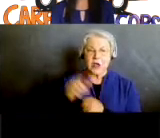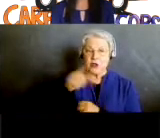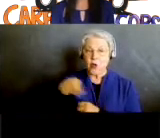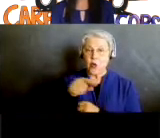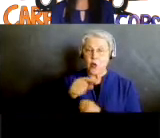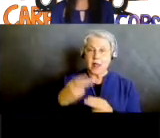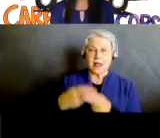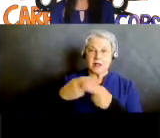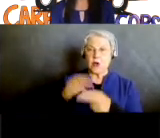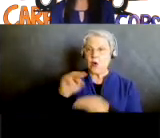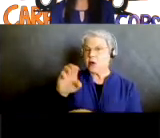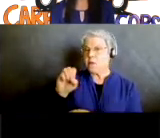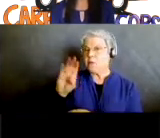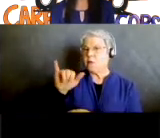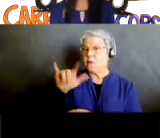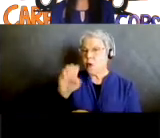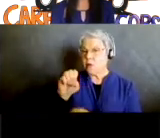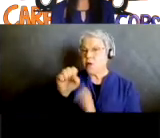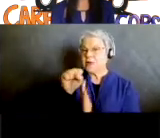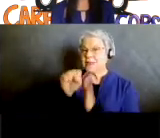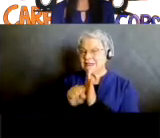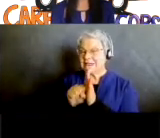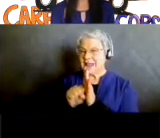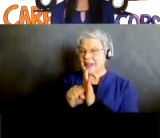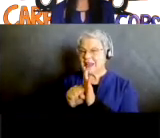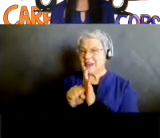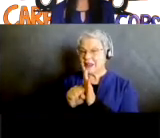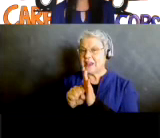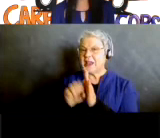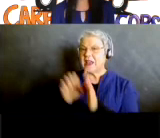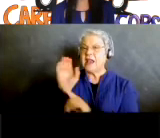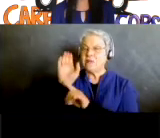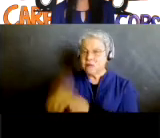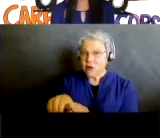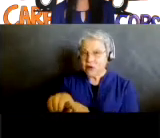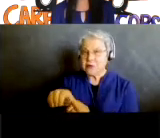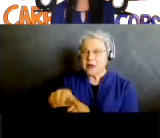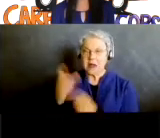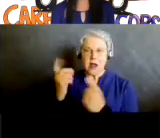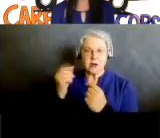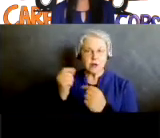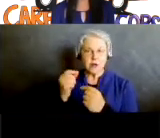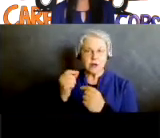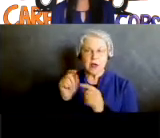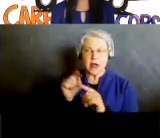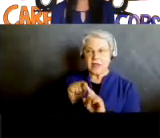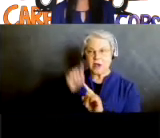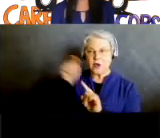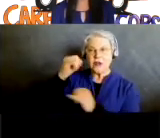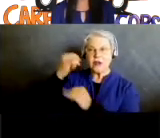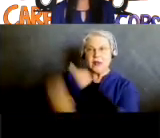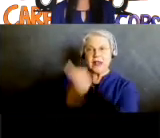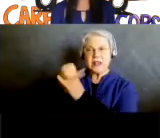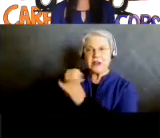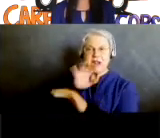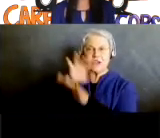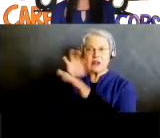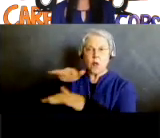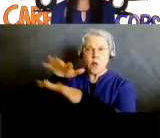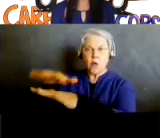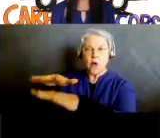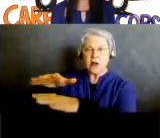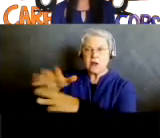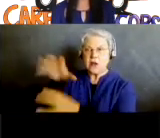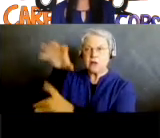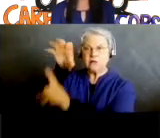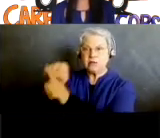state enforcement, the US extended its borders into international waters to intercept small boats in the Caribbean and send them back to